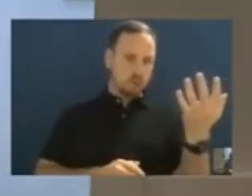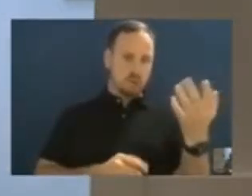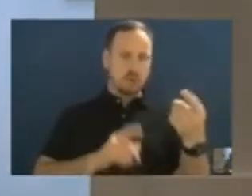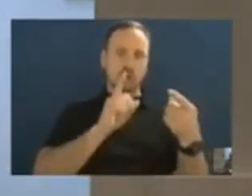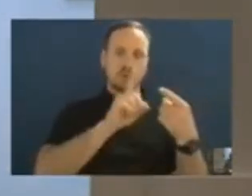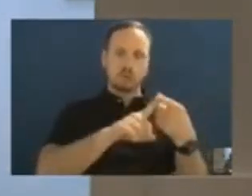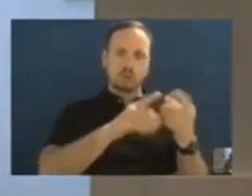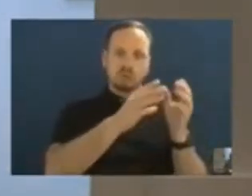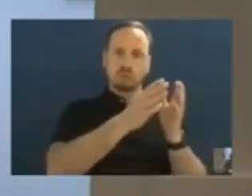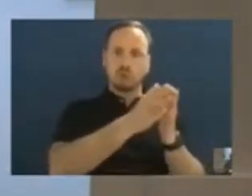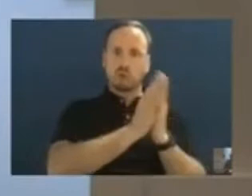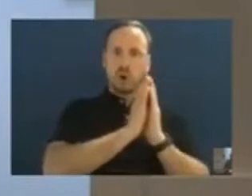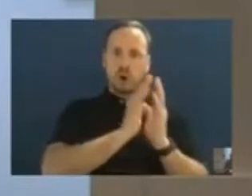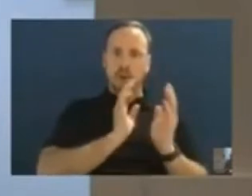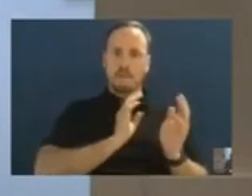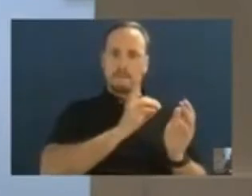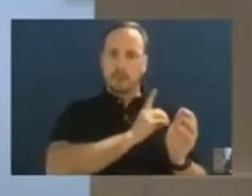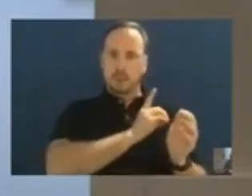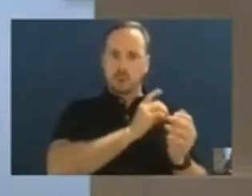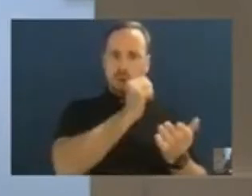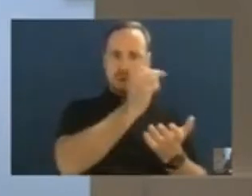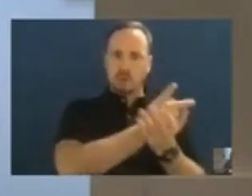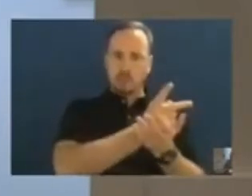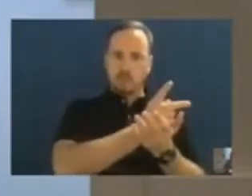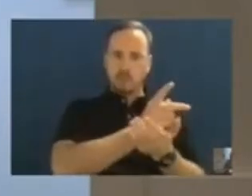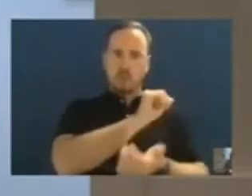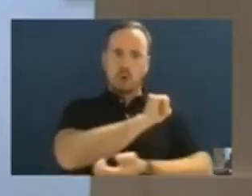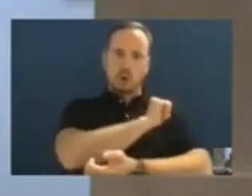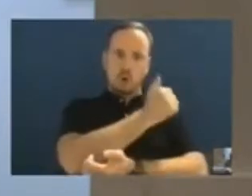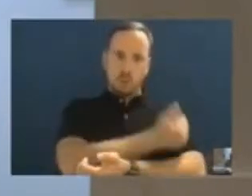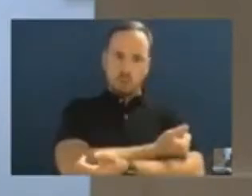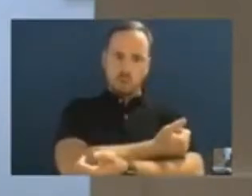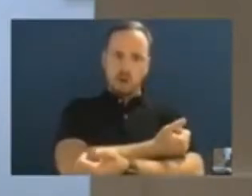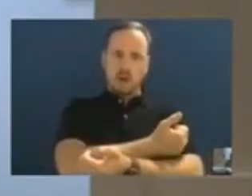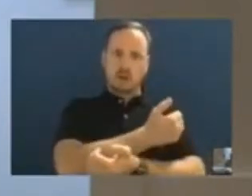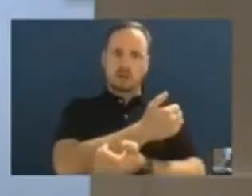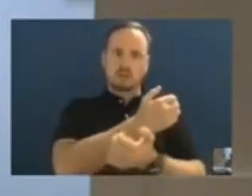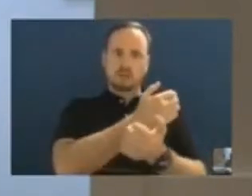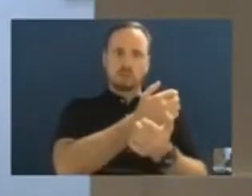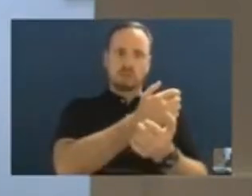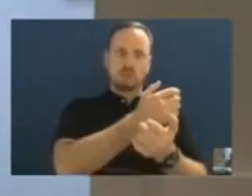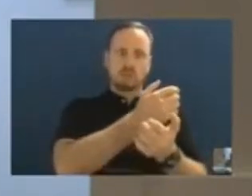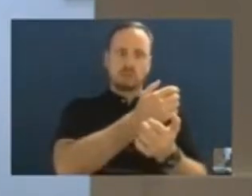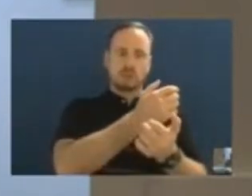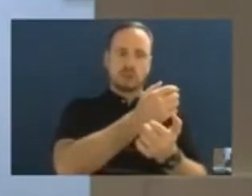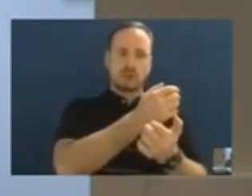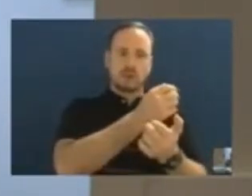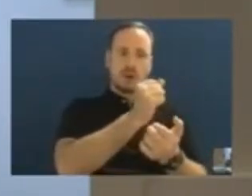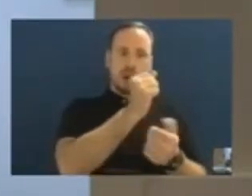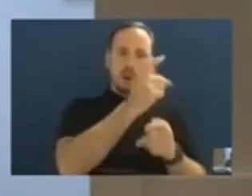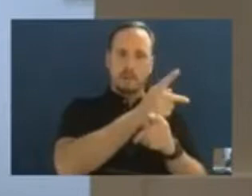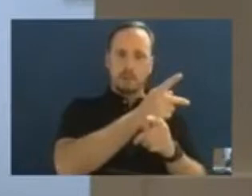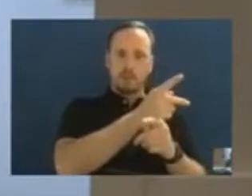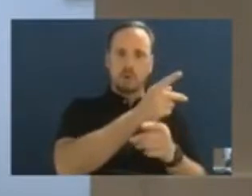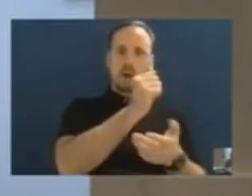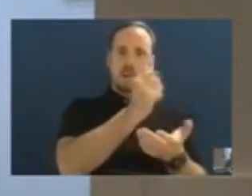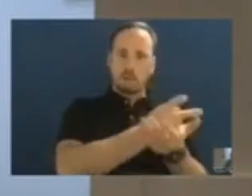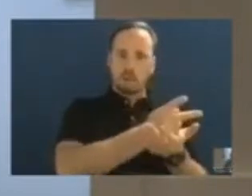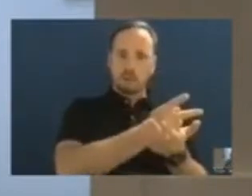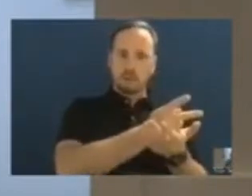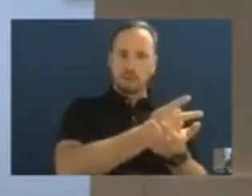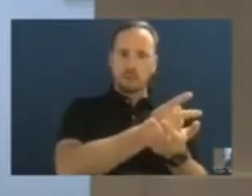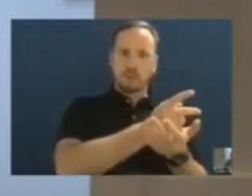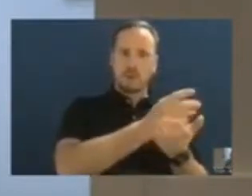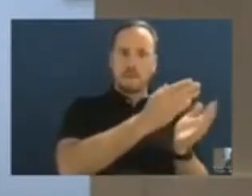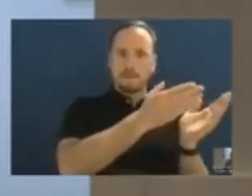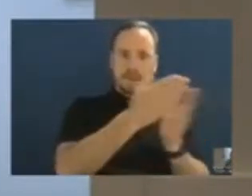to authorize the transition to Plan B, beginning with Phase 1. And when